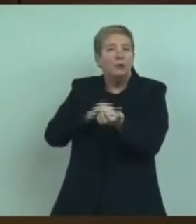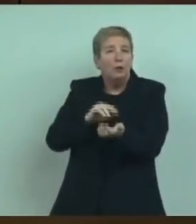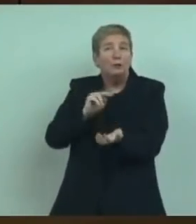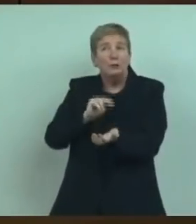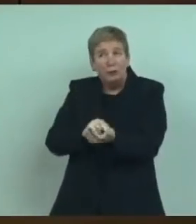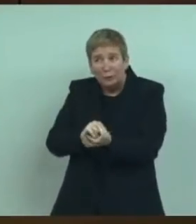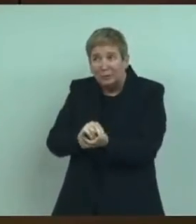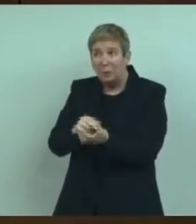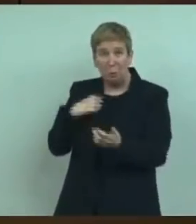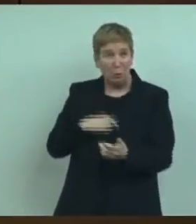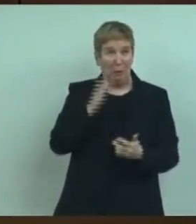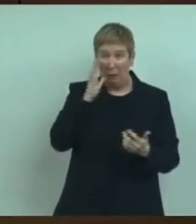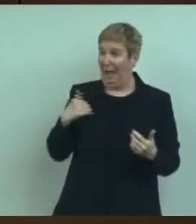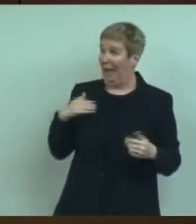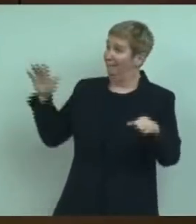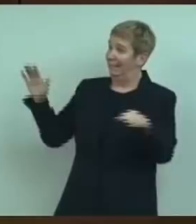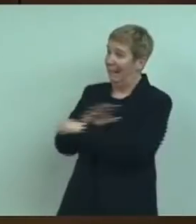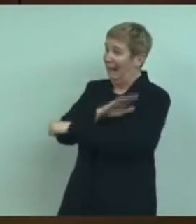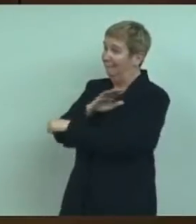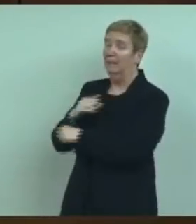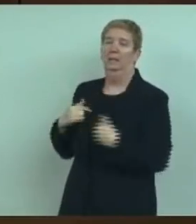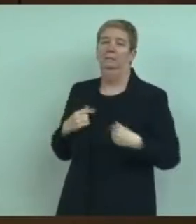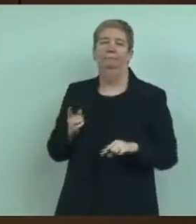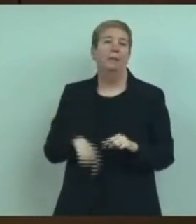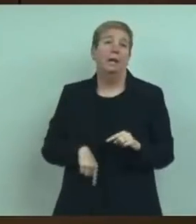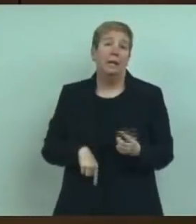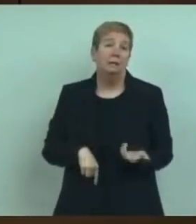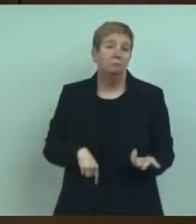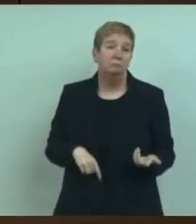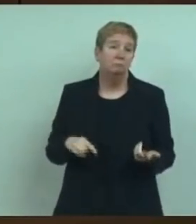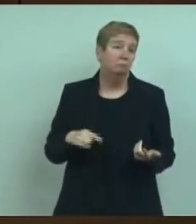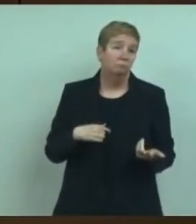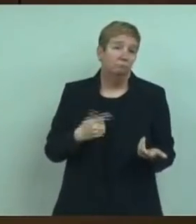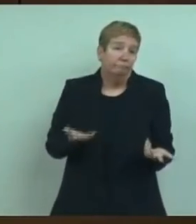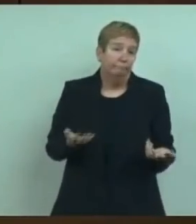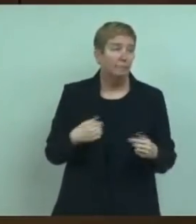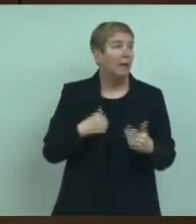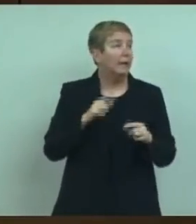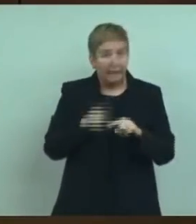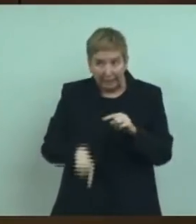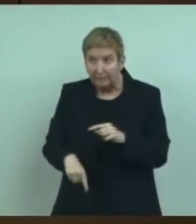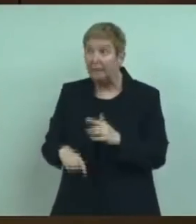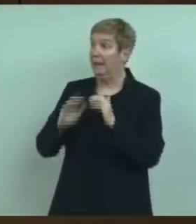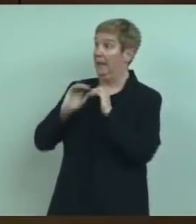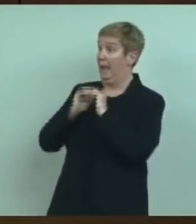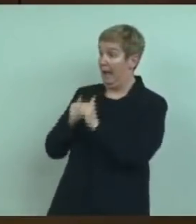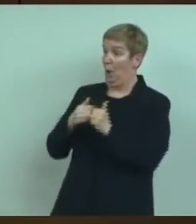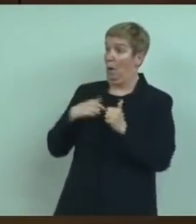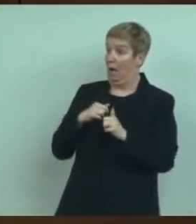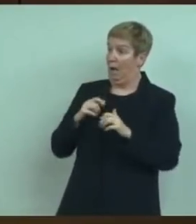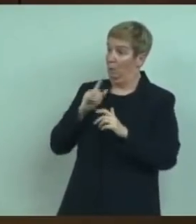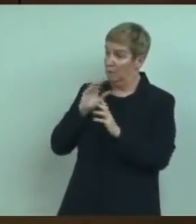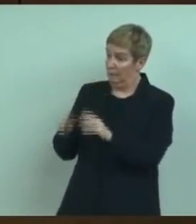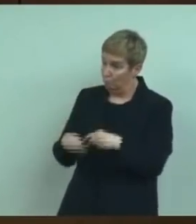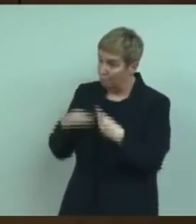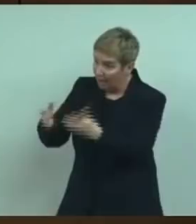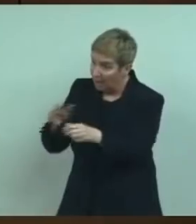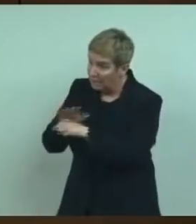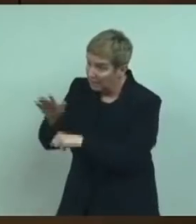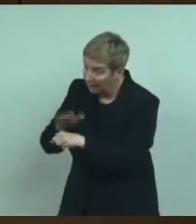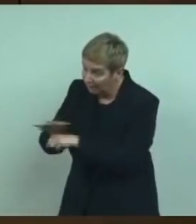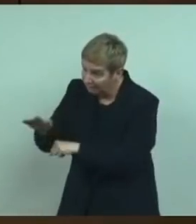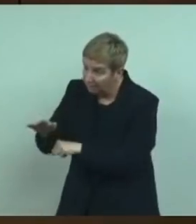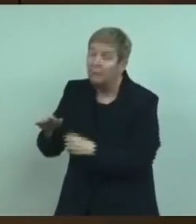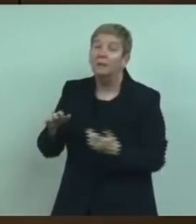these? I can't. The only way that I do that effectively is if we don't have to use